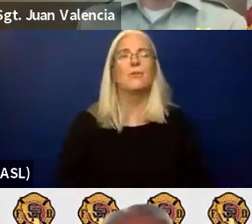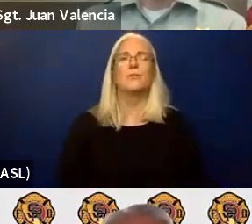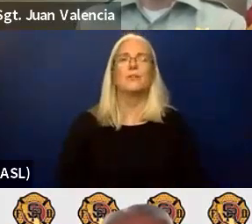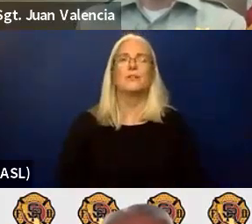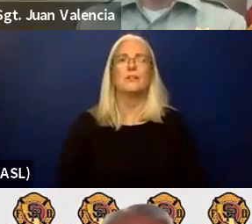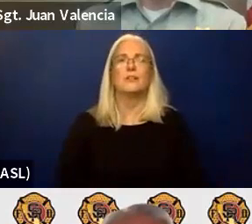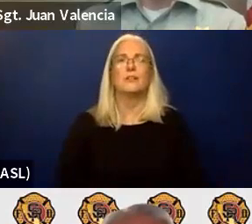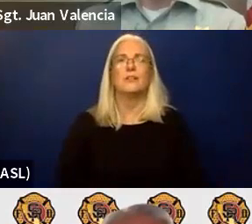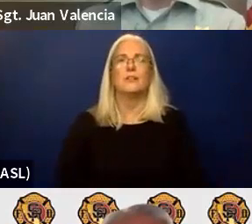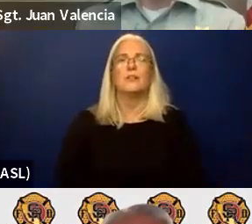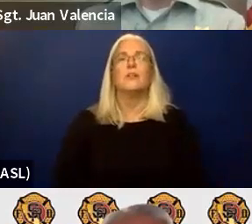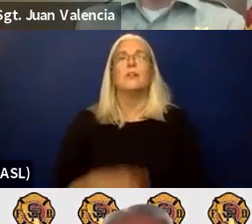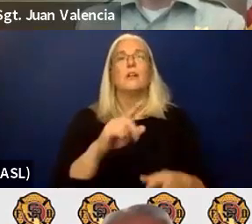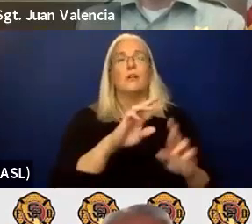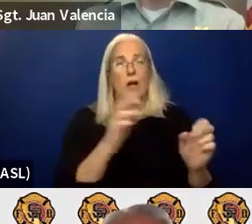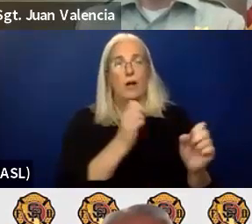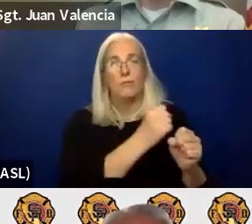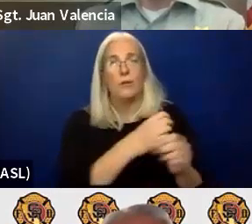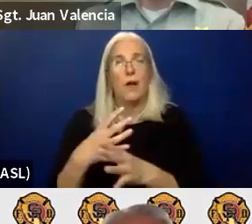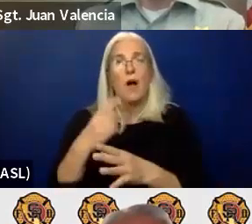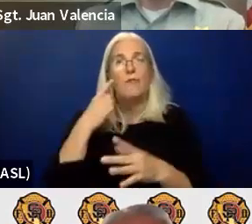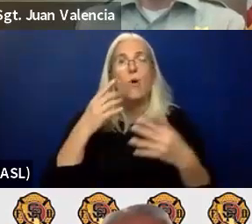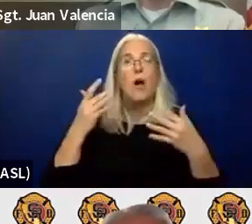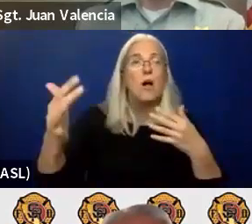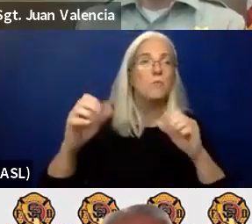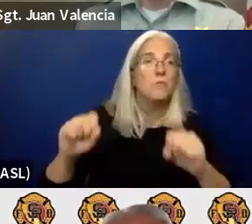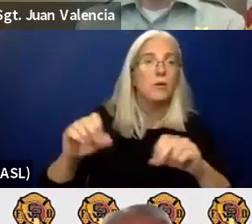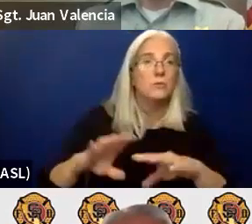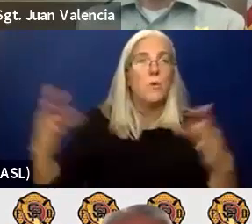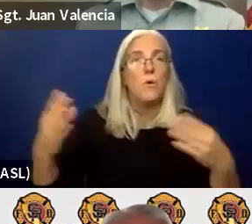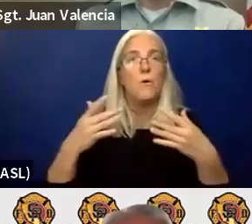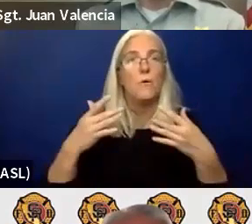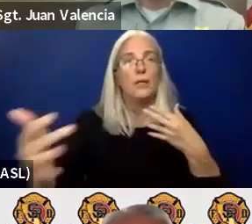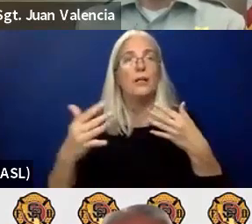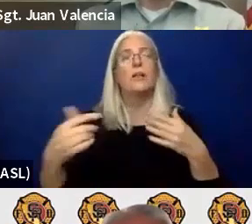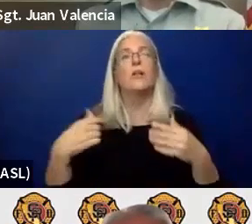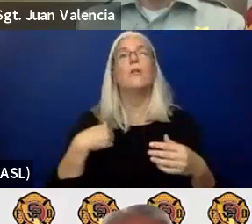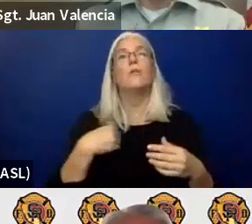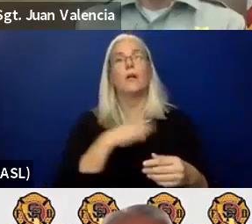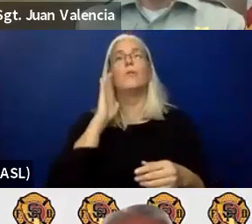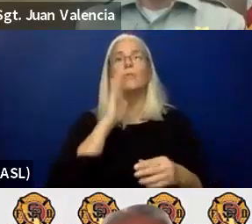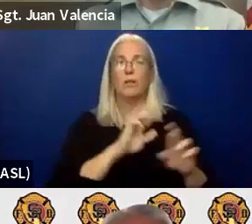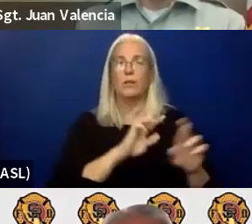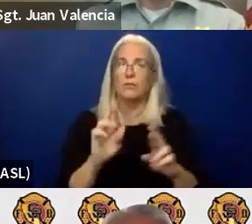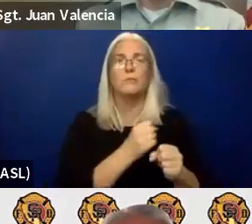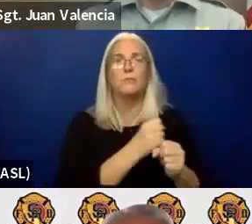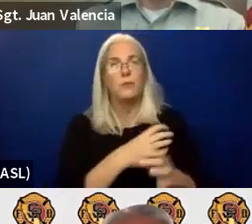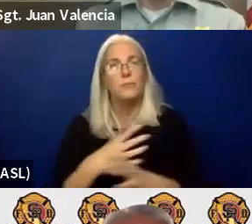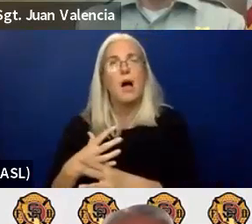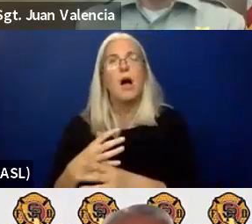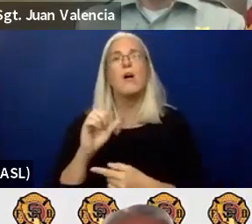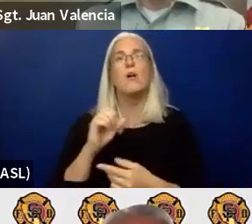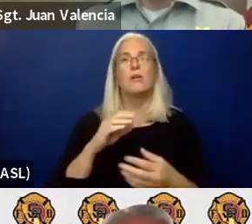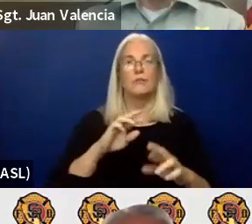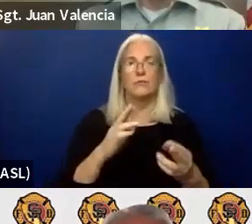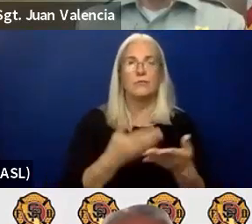the burned areas, the city has been making preparations for supply and support stations to be staged in burn areas to provide